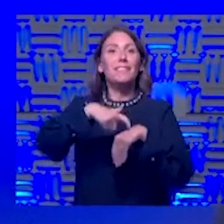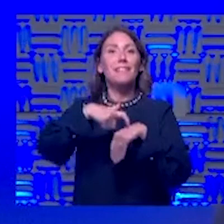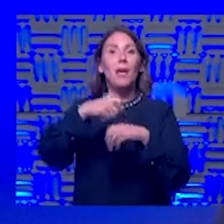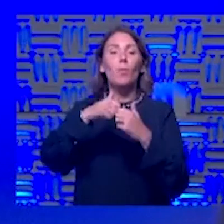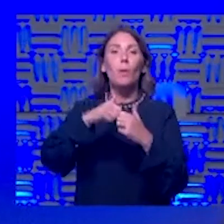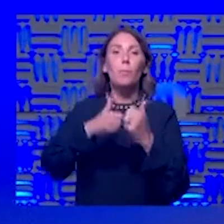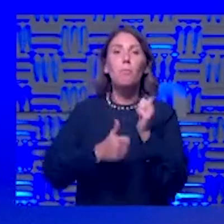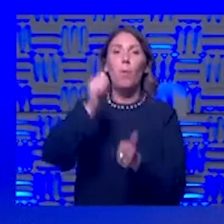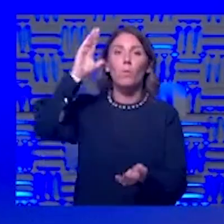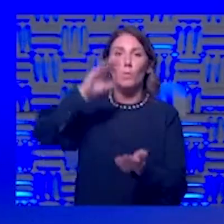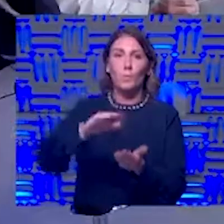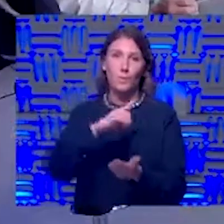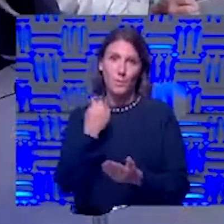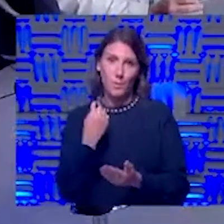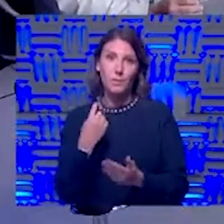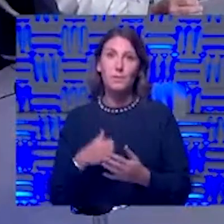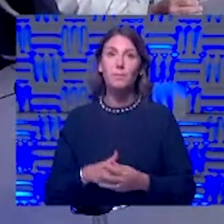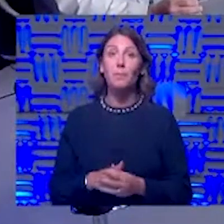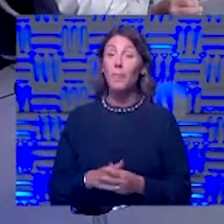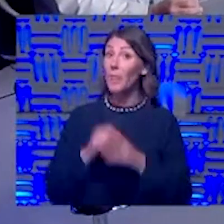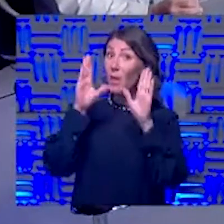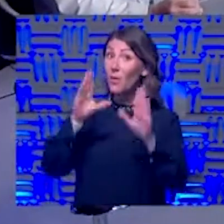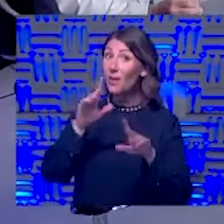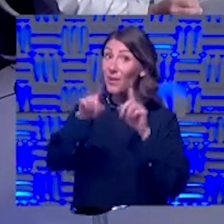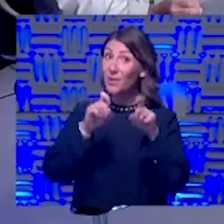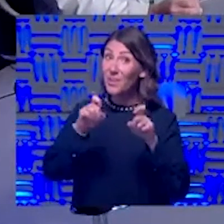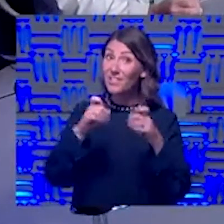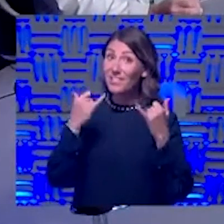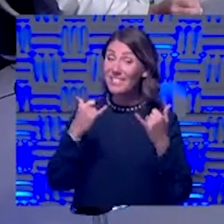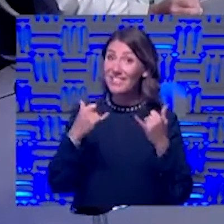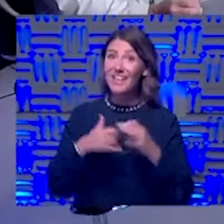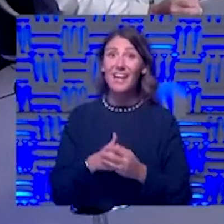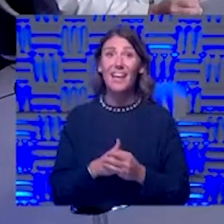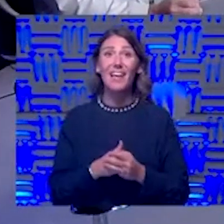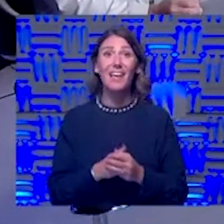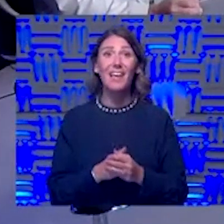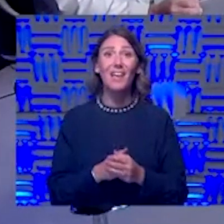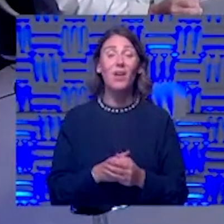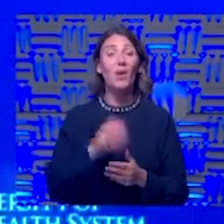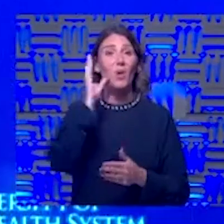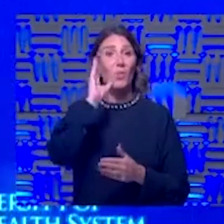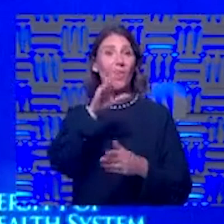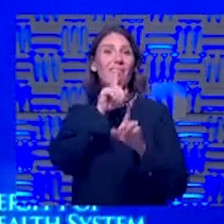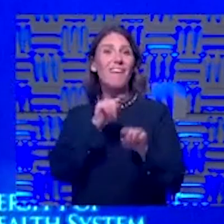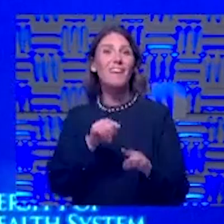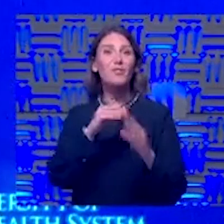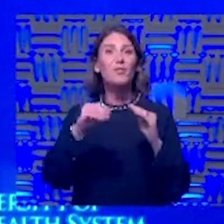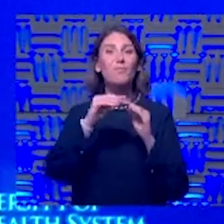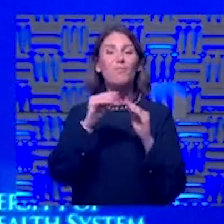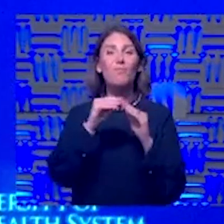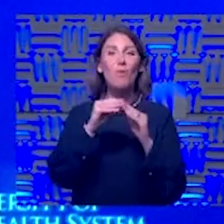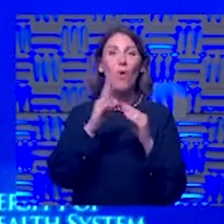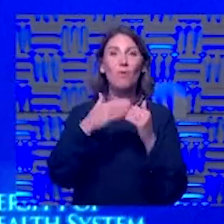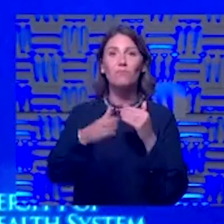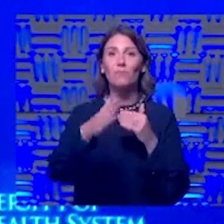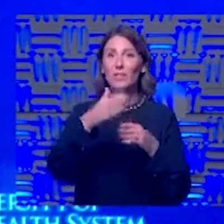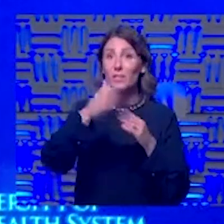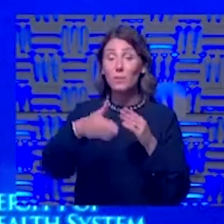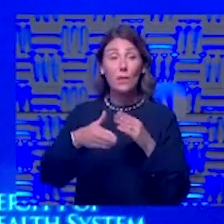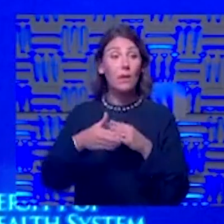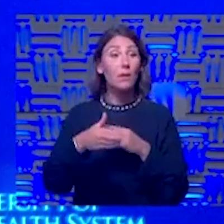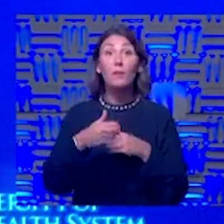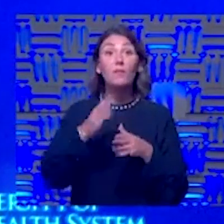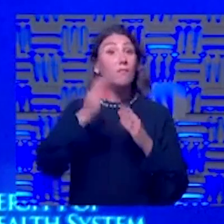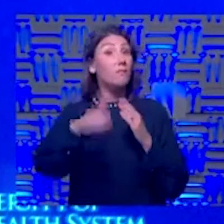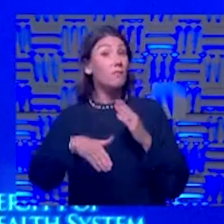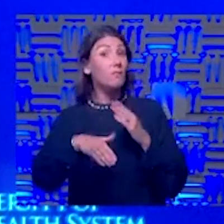reduced risk as possible. Great questions today, and we'll get to those coming up in the rest of the week. But I want to get everyone's final thoughts. Jill, did you have something